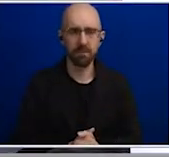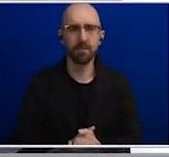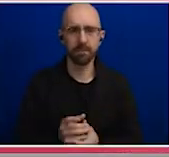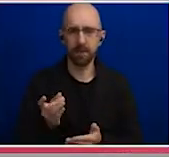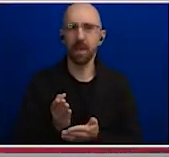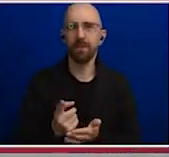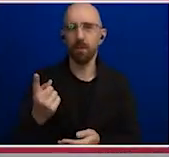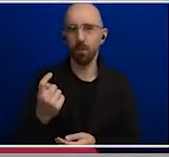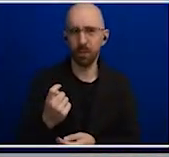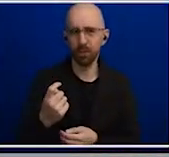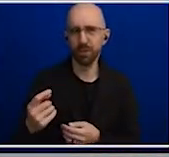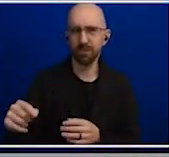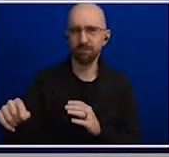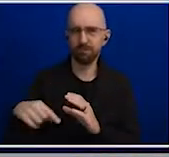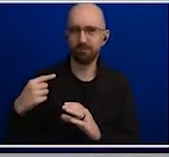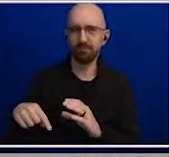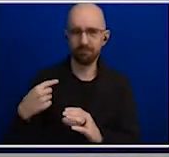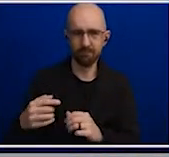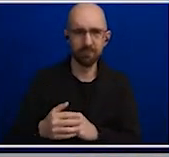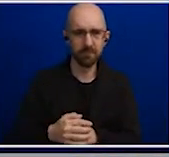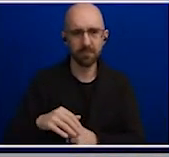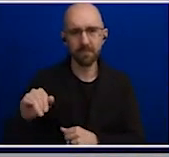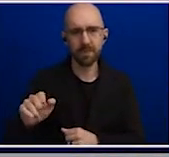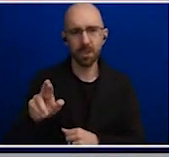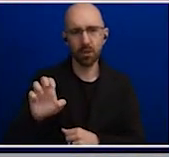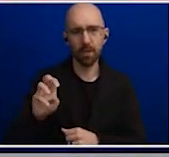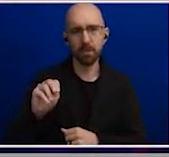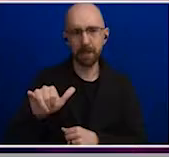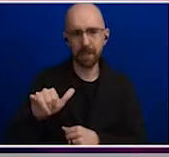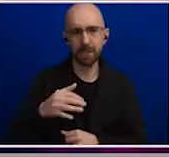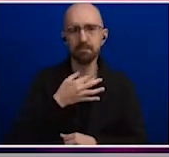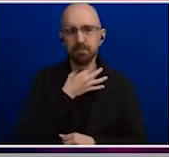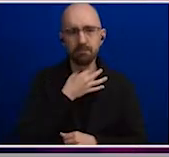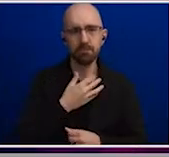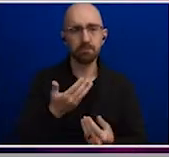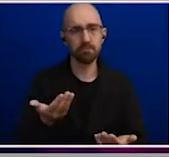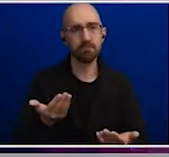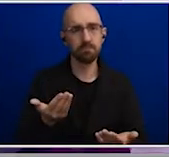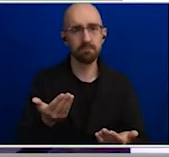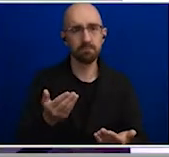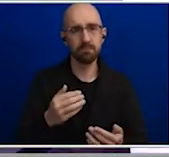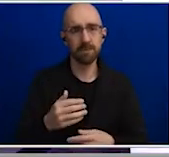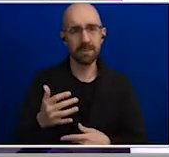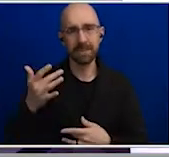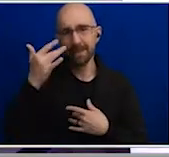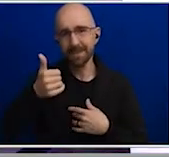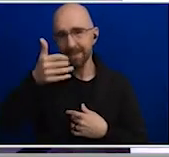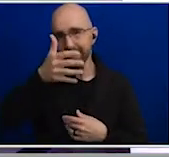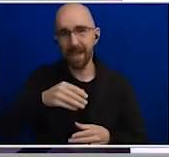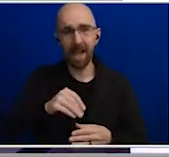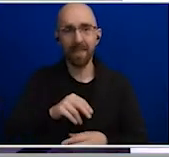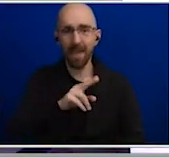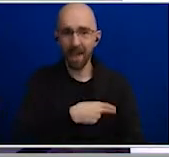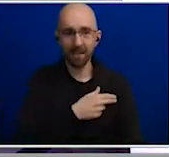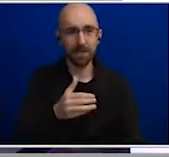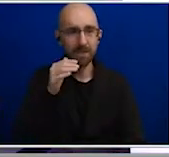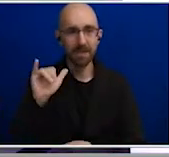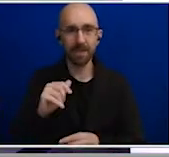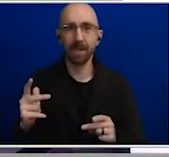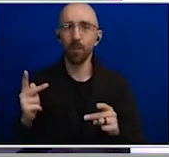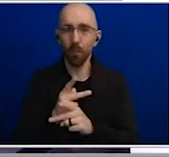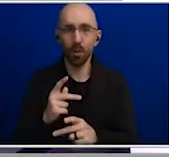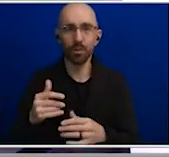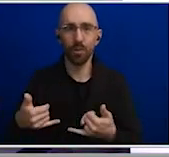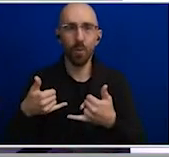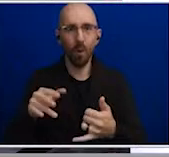in. Jeremy Yenser writes, well, Richard, sickest guy in the hospital, sounds like the worst award ever, but you look